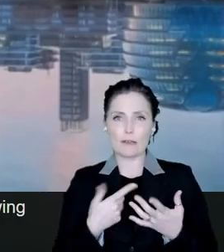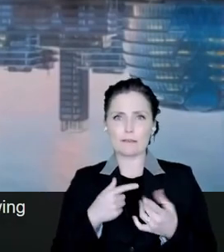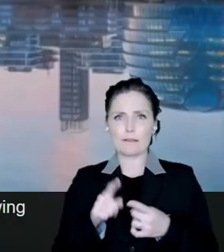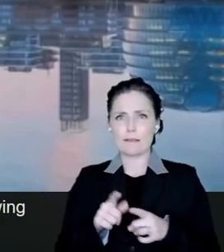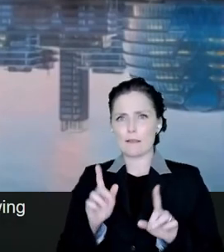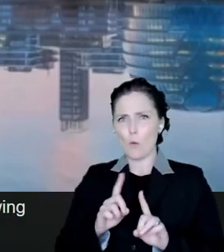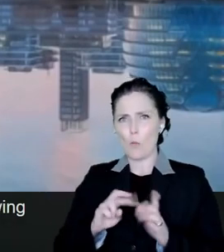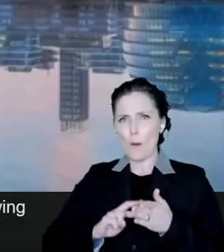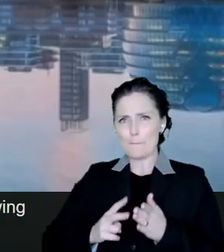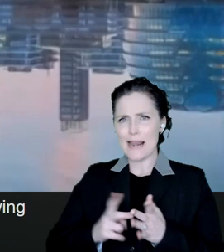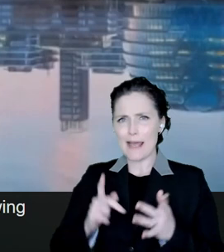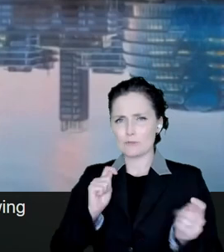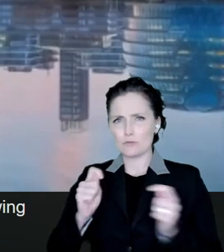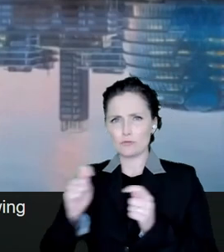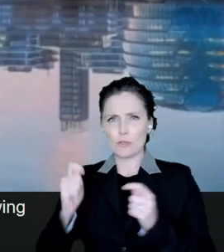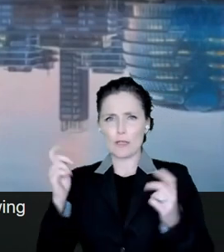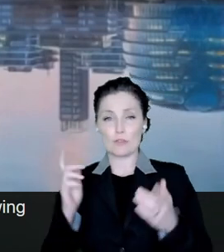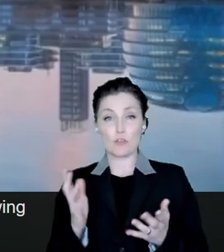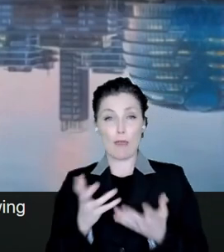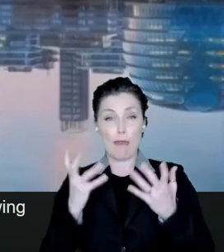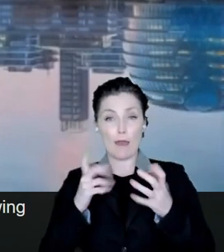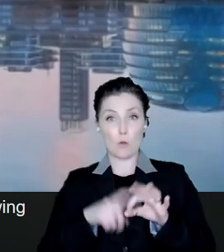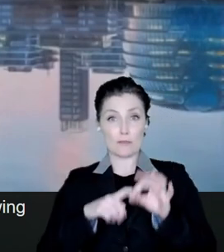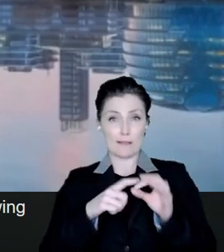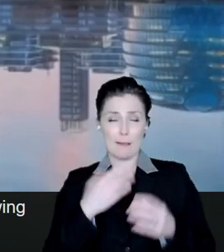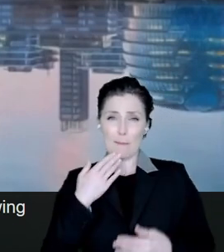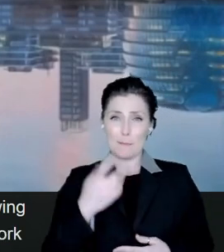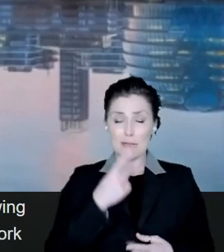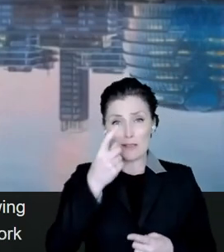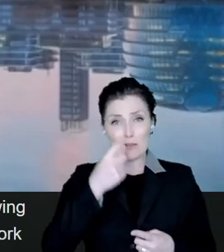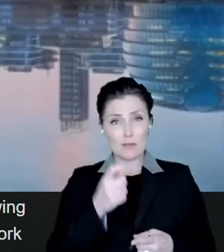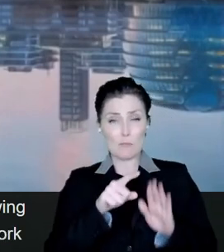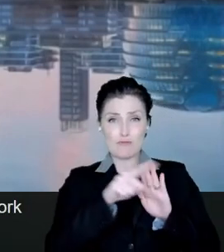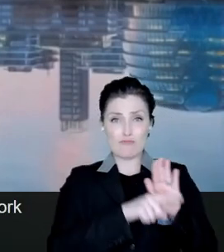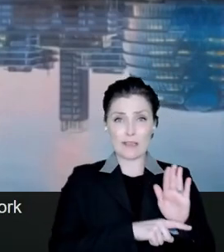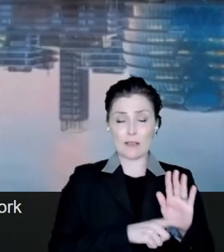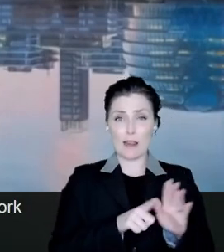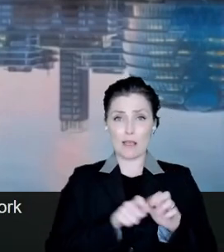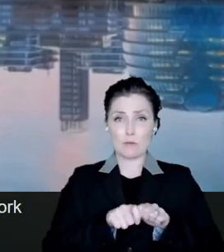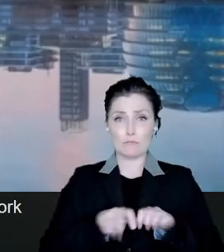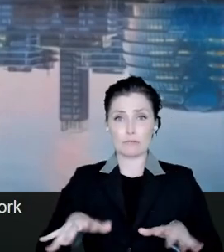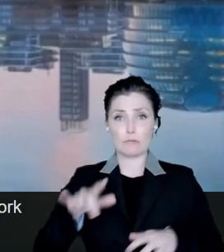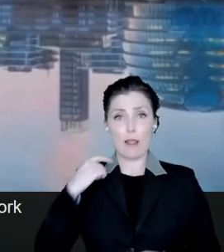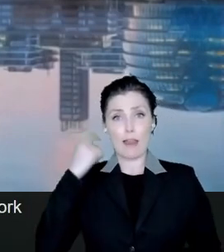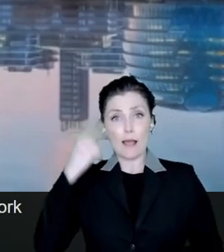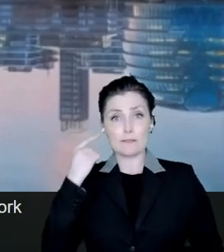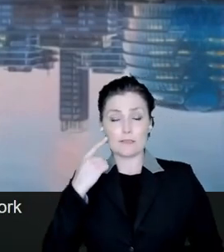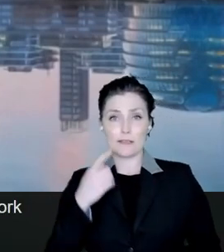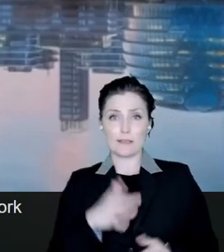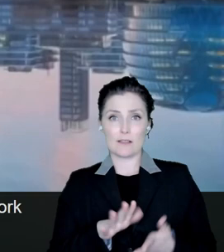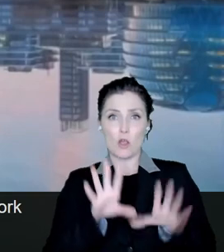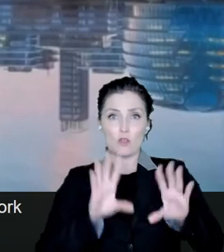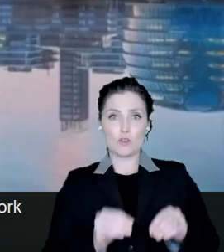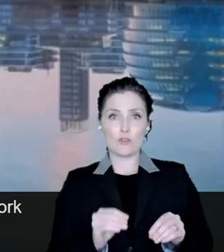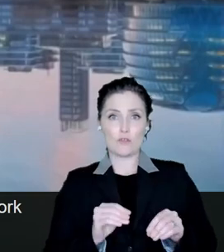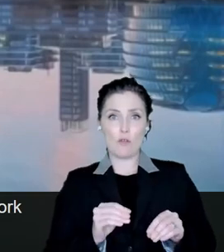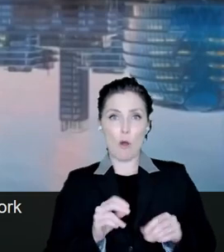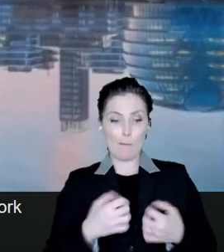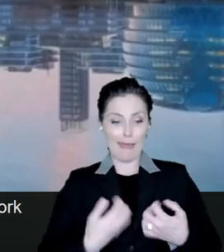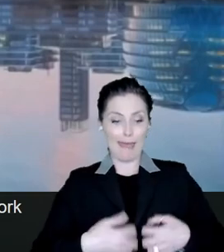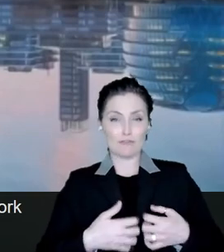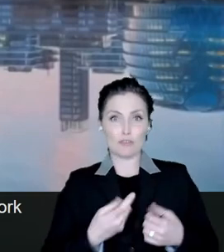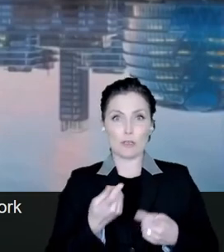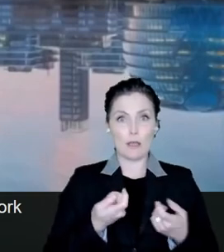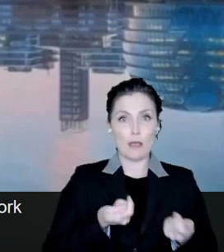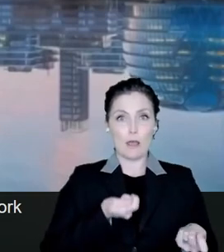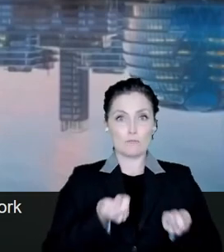For example, could a no idling regulation be put in place across the capital, or at least trialled as a global city pilot? Thank